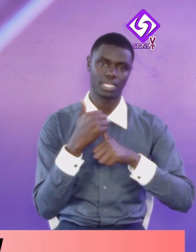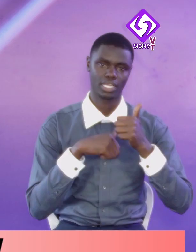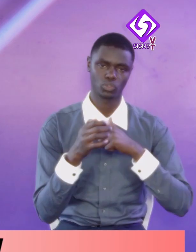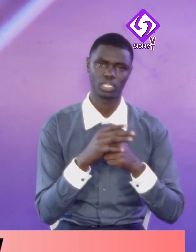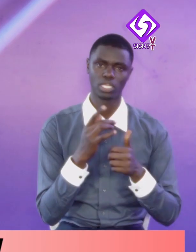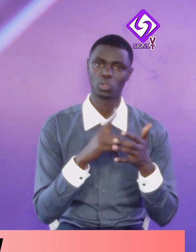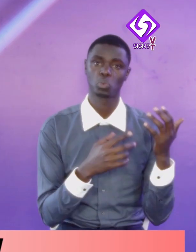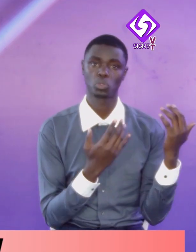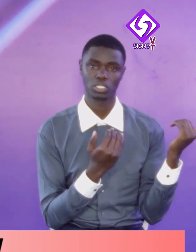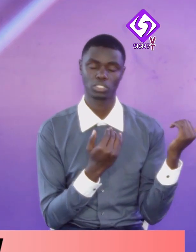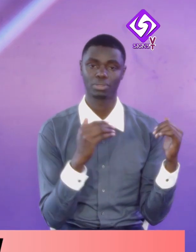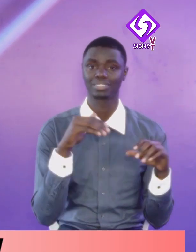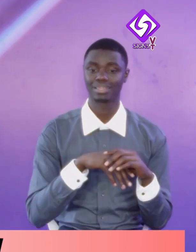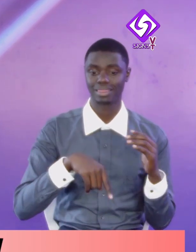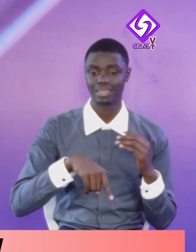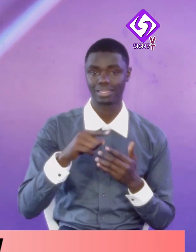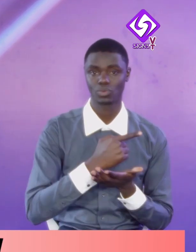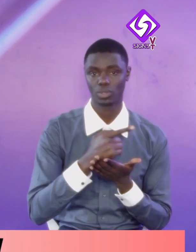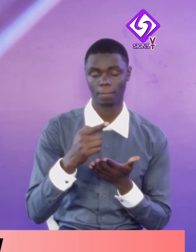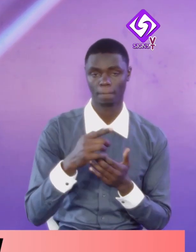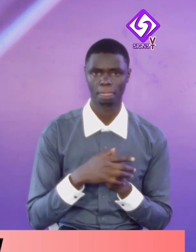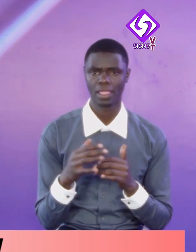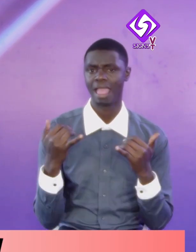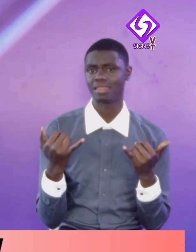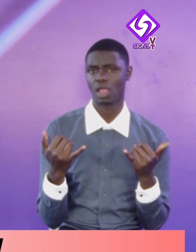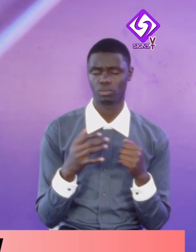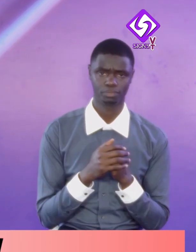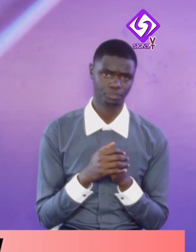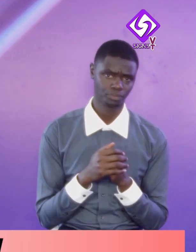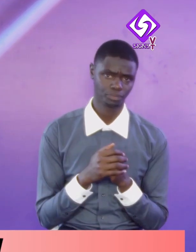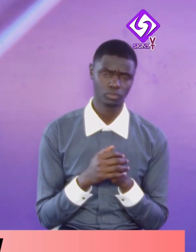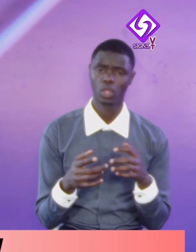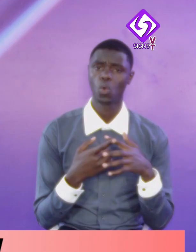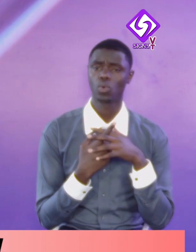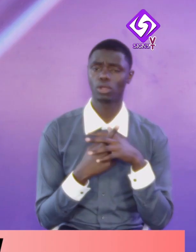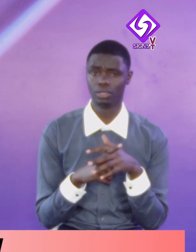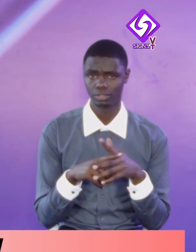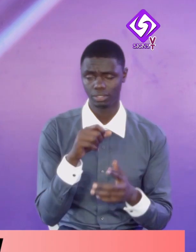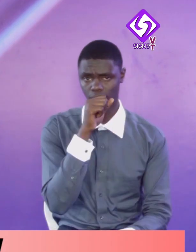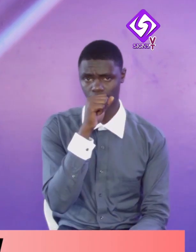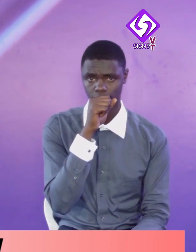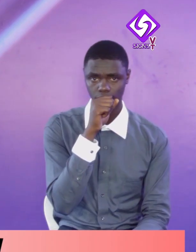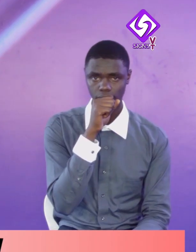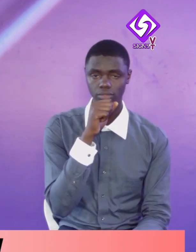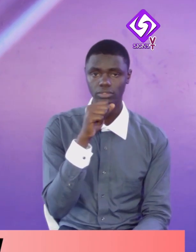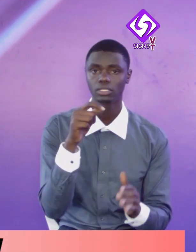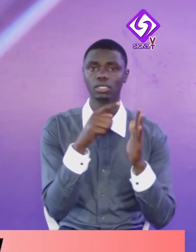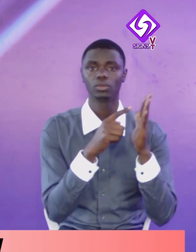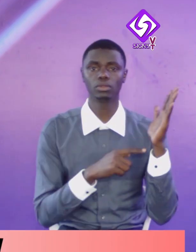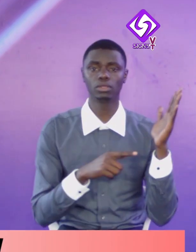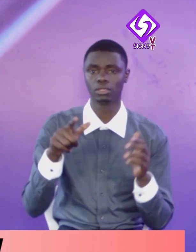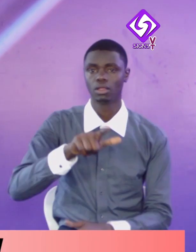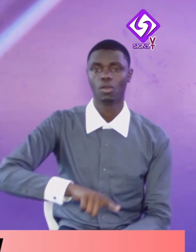to expect in this week. Now, we'll start with the leagues